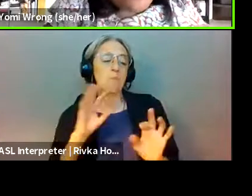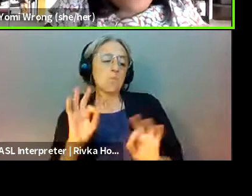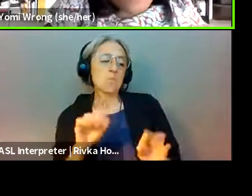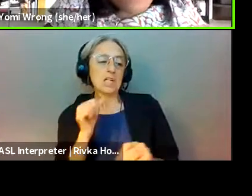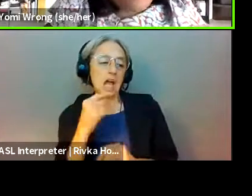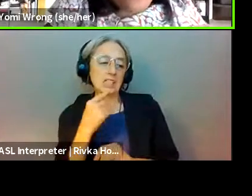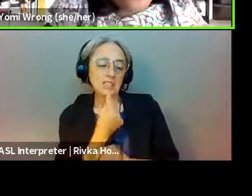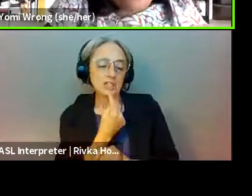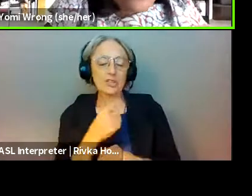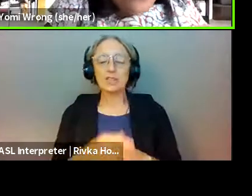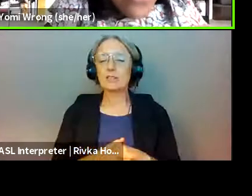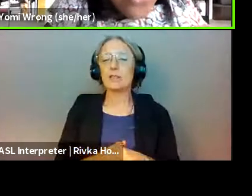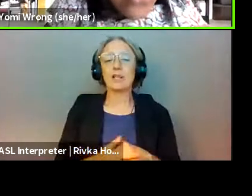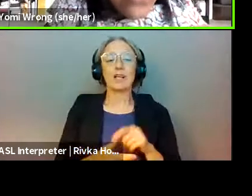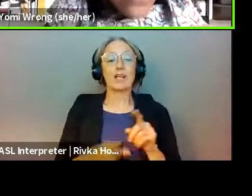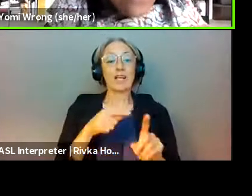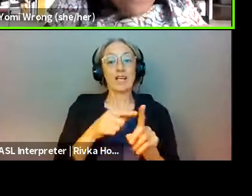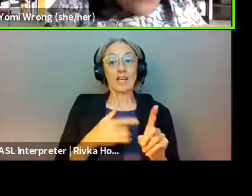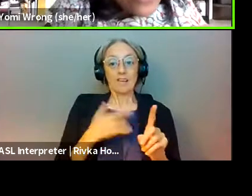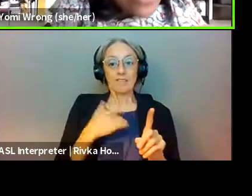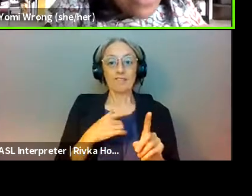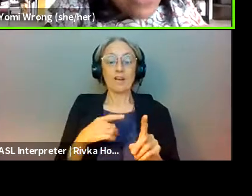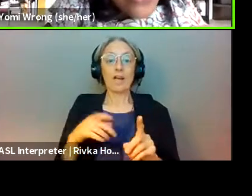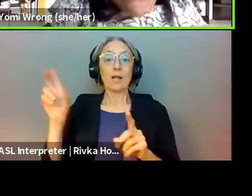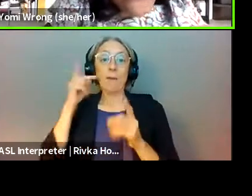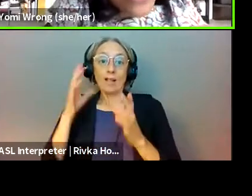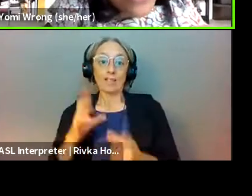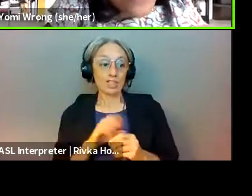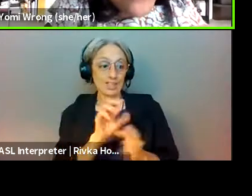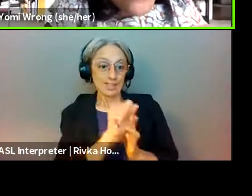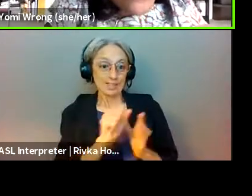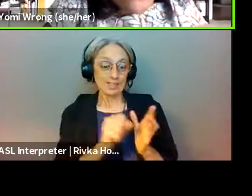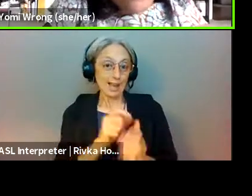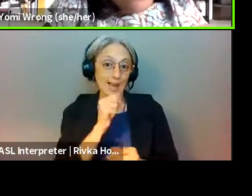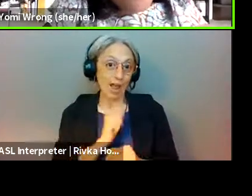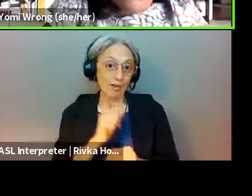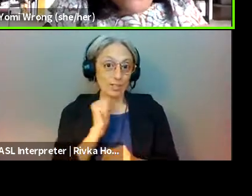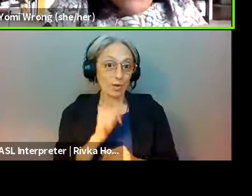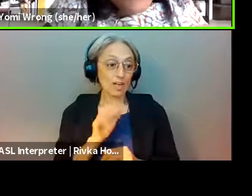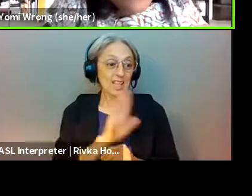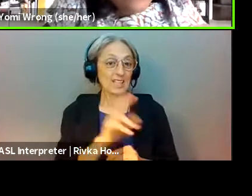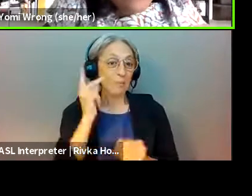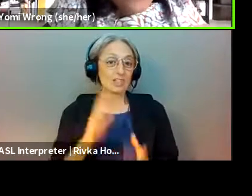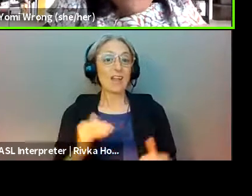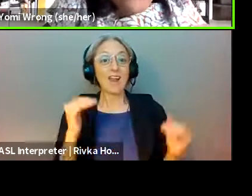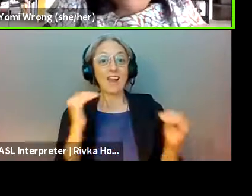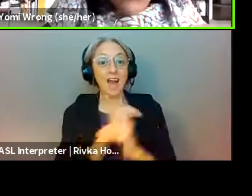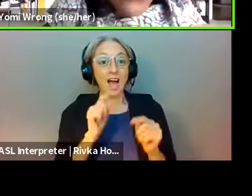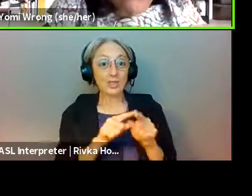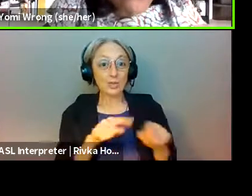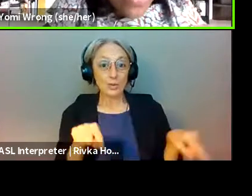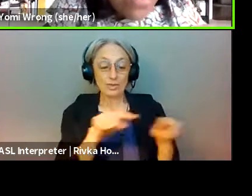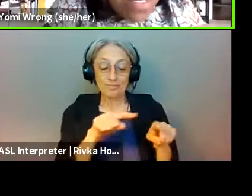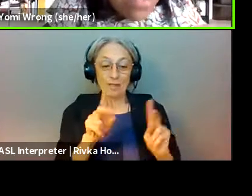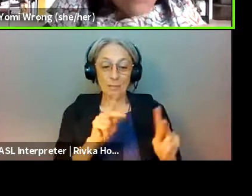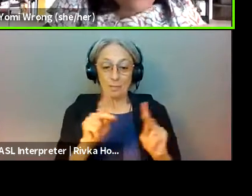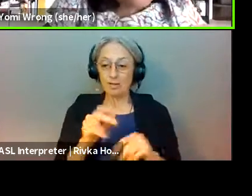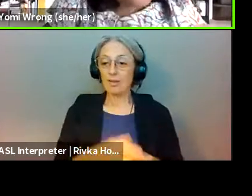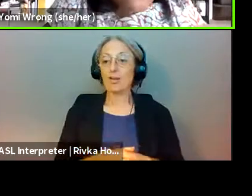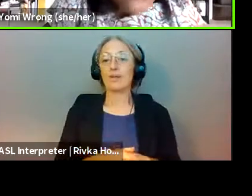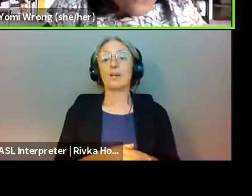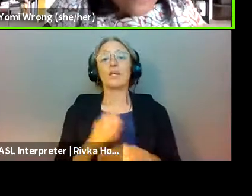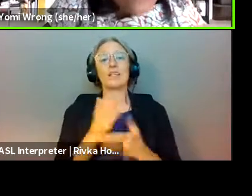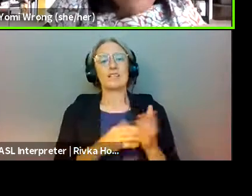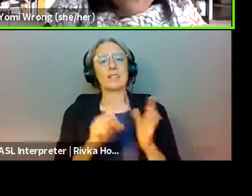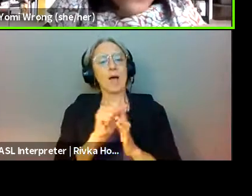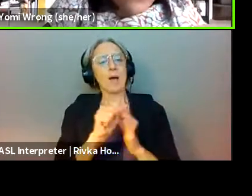by elected officials in the state where he lived, Arizona. There were some states that were very slow to recognize